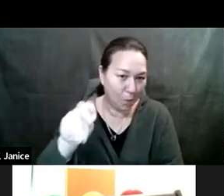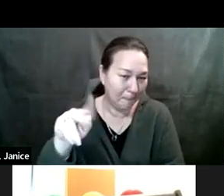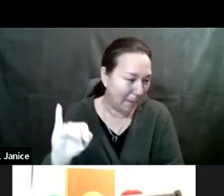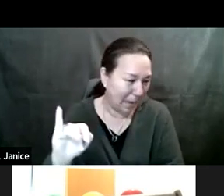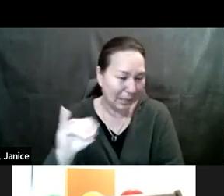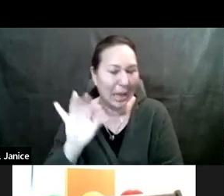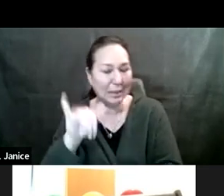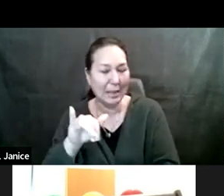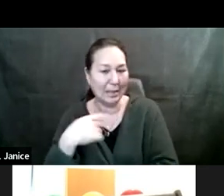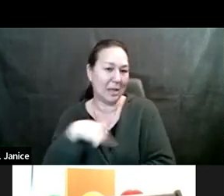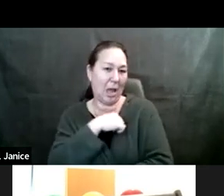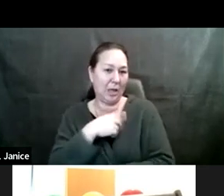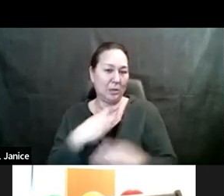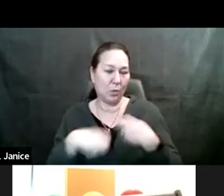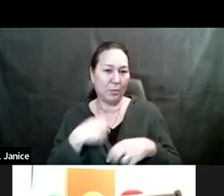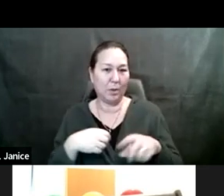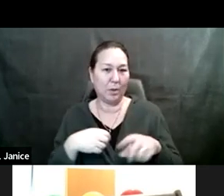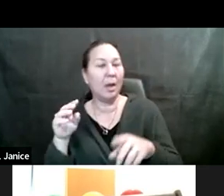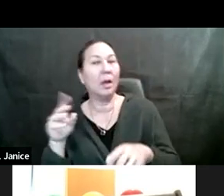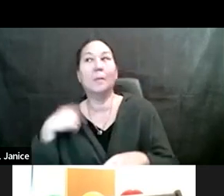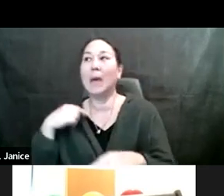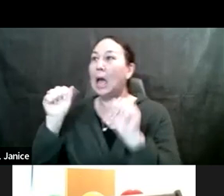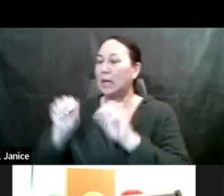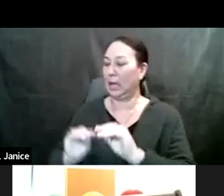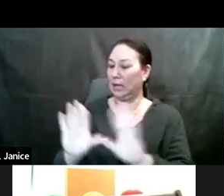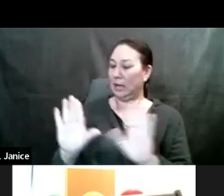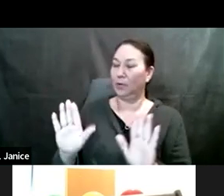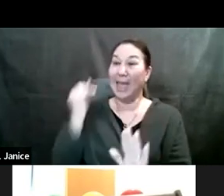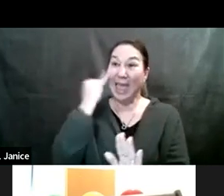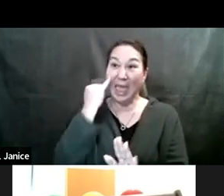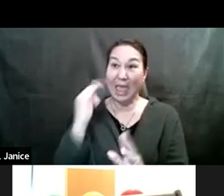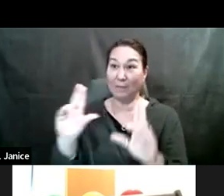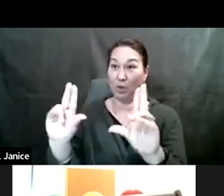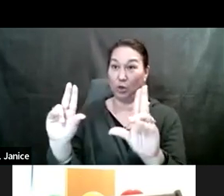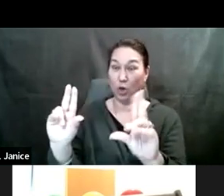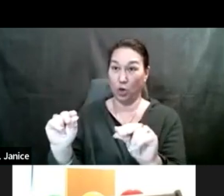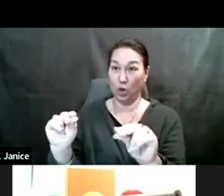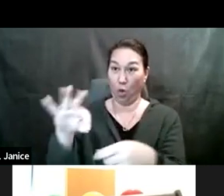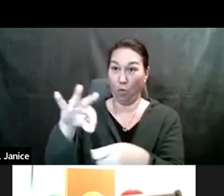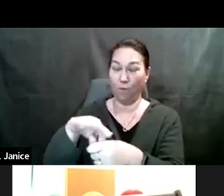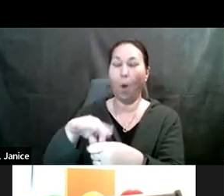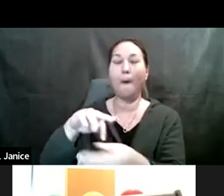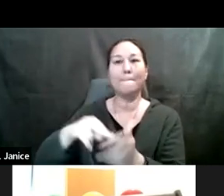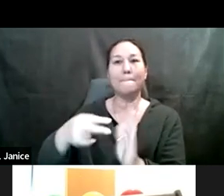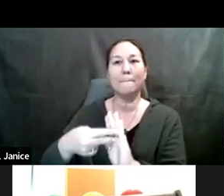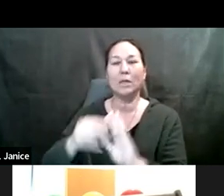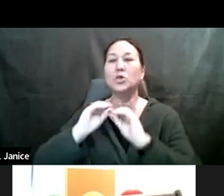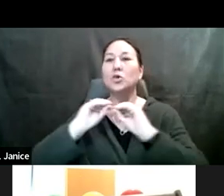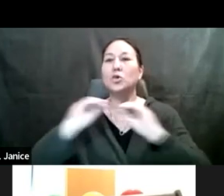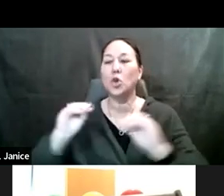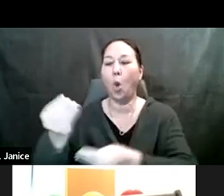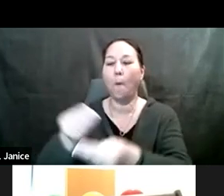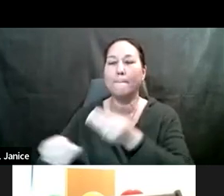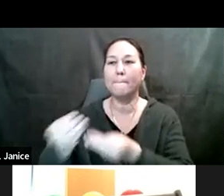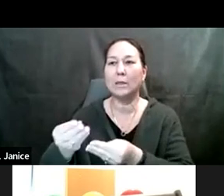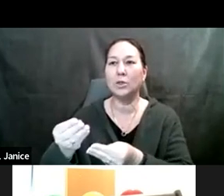well I can if there is a no vote tonight a budget to be presented to the mayor for a vote by